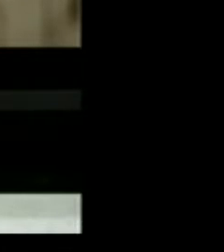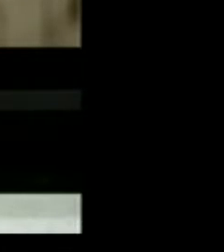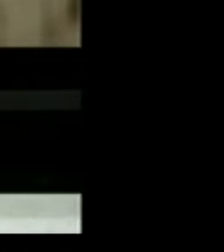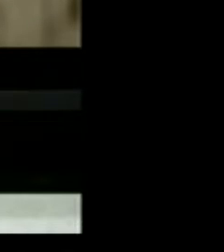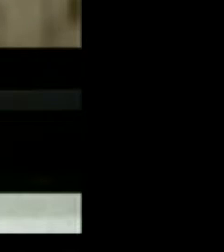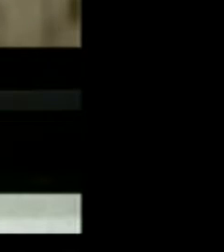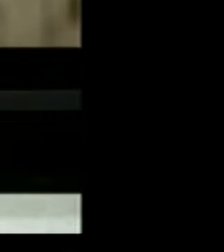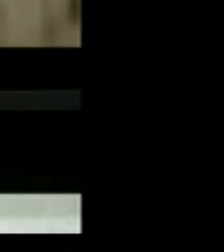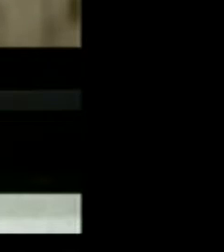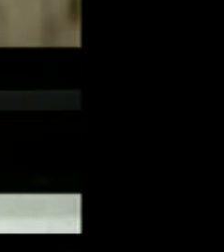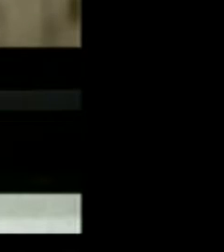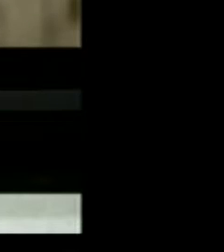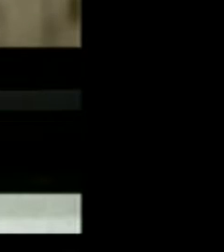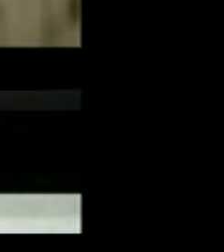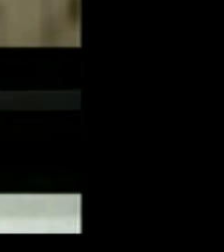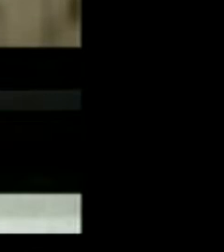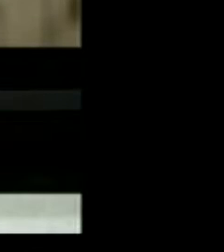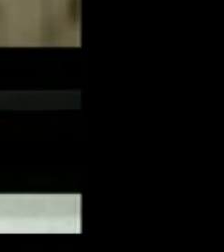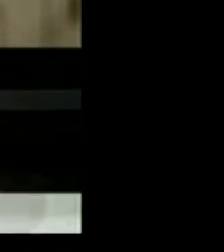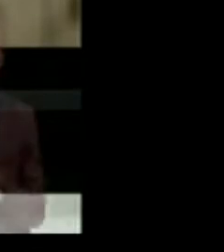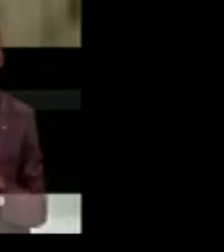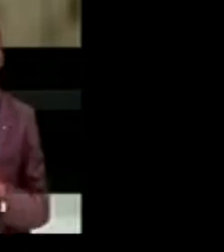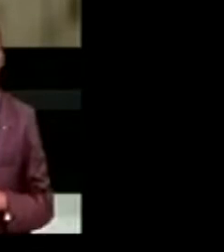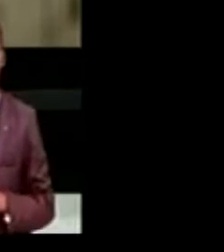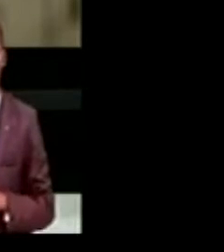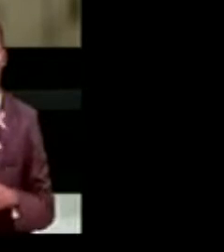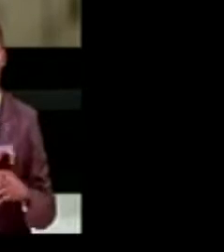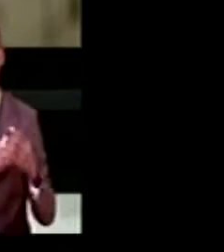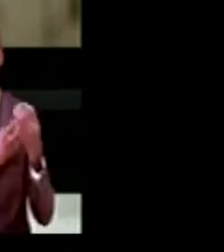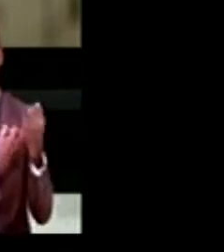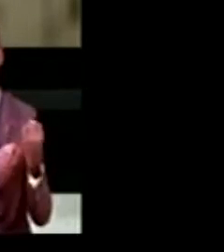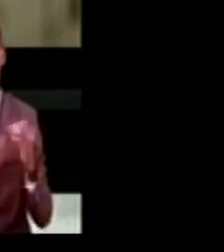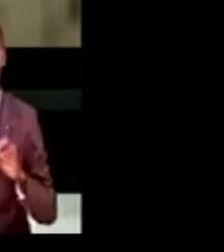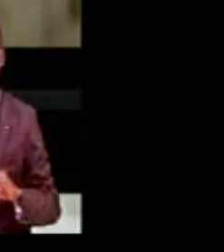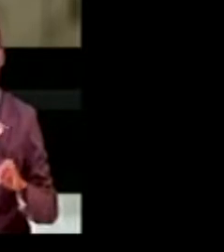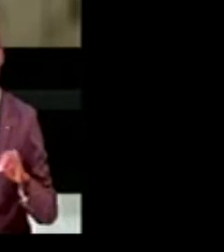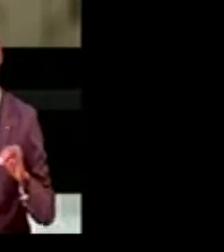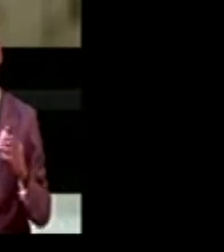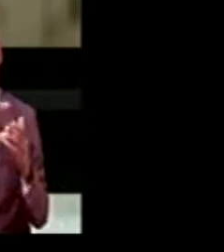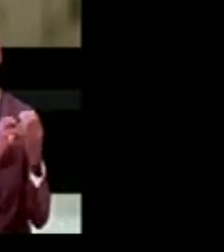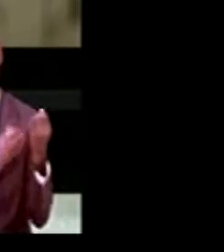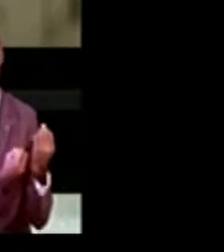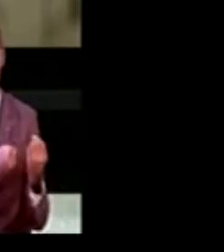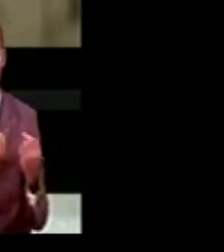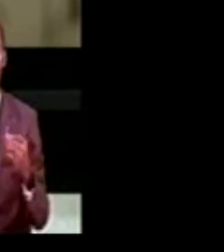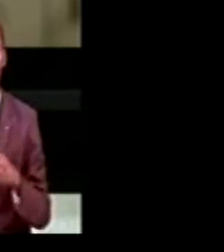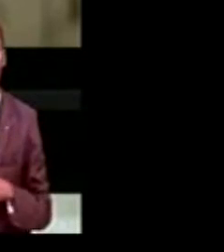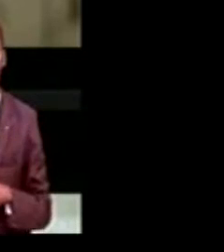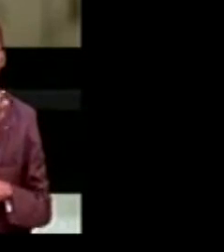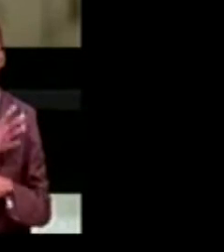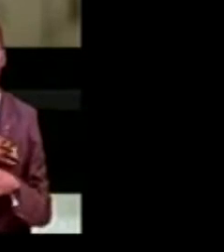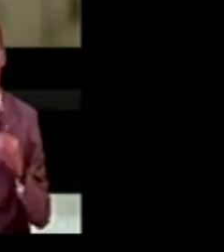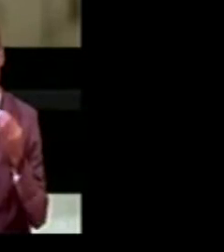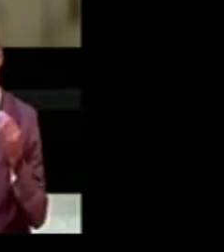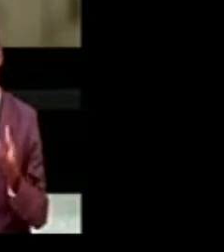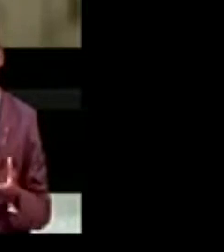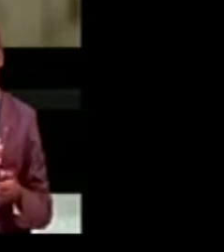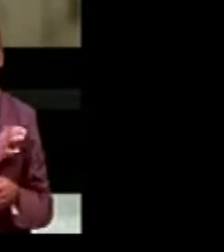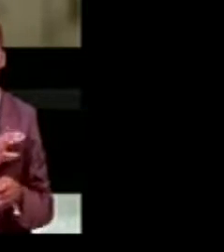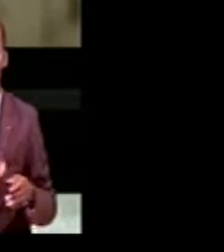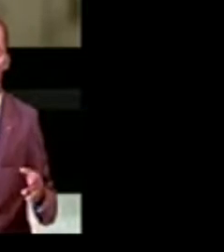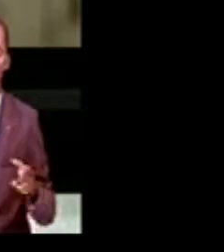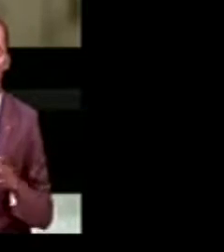power to wipe the tear away. Oh, place in him your confidence. Oh, trust